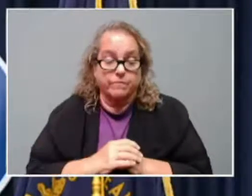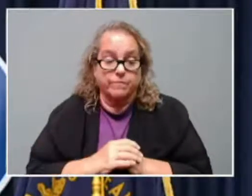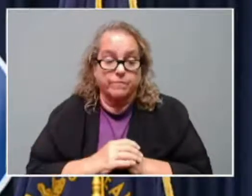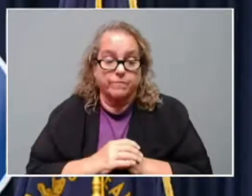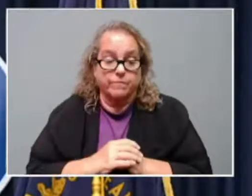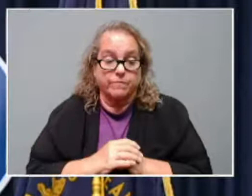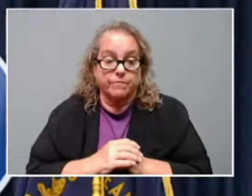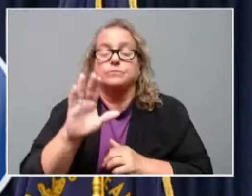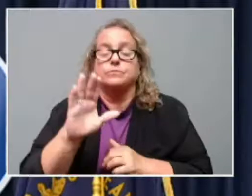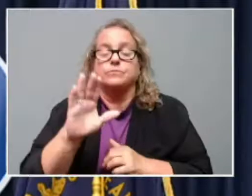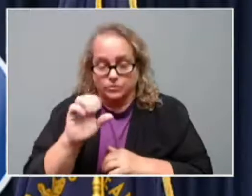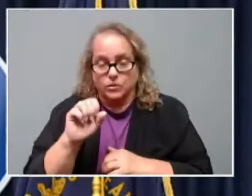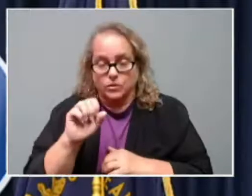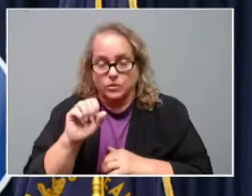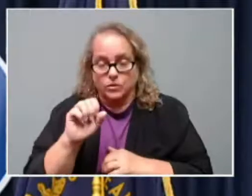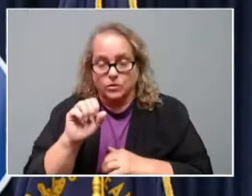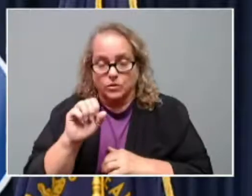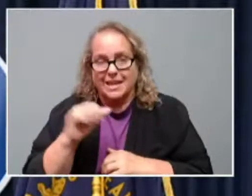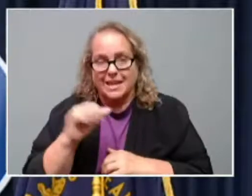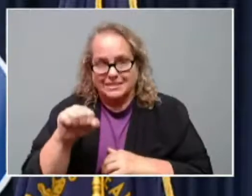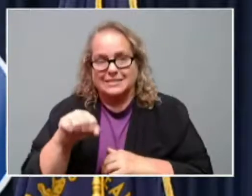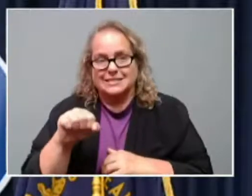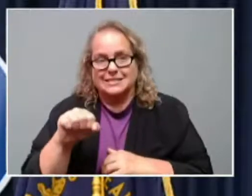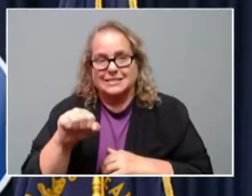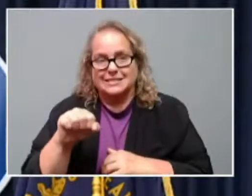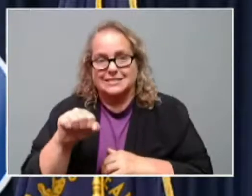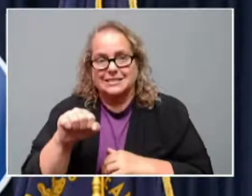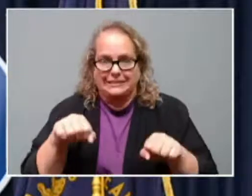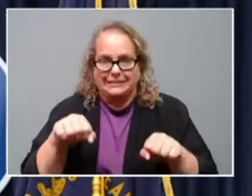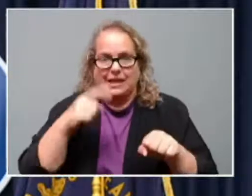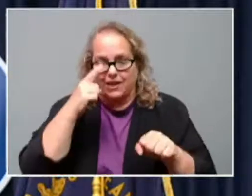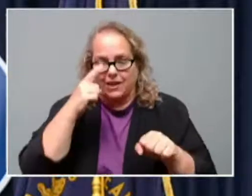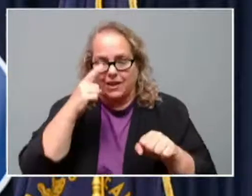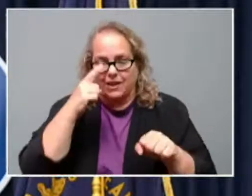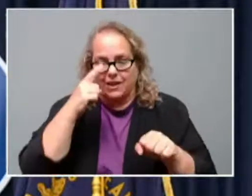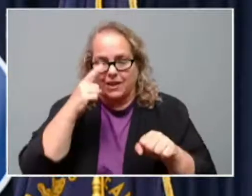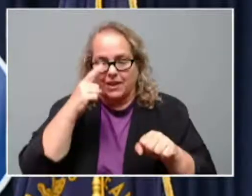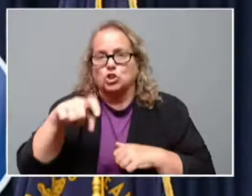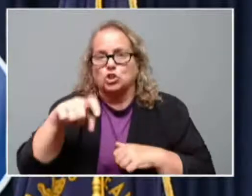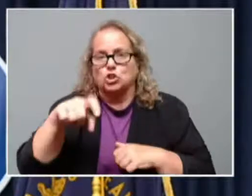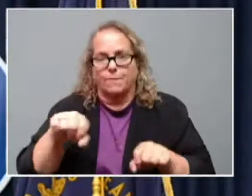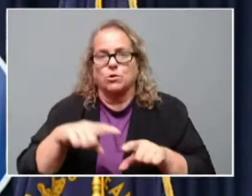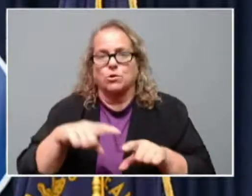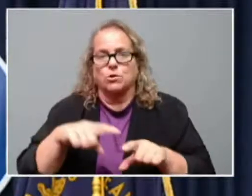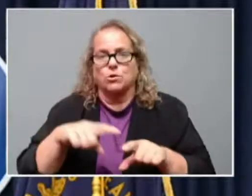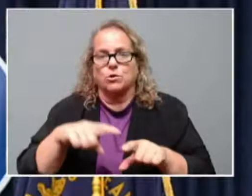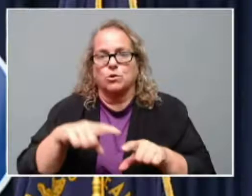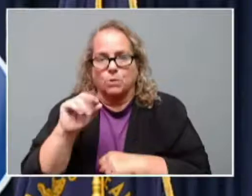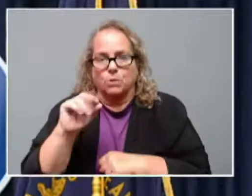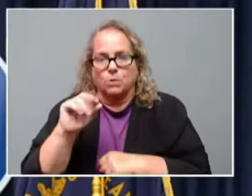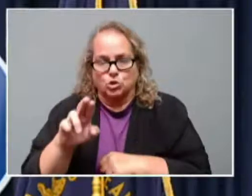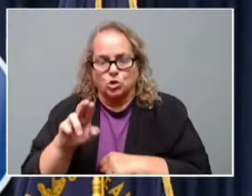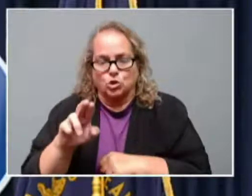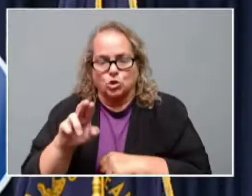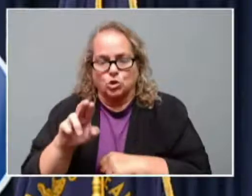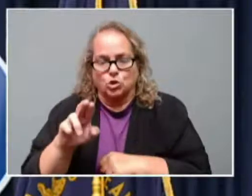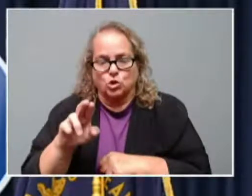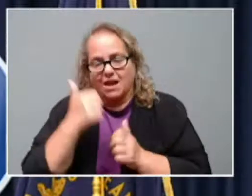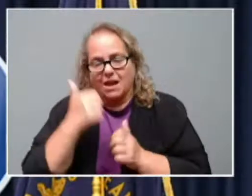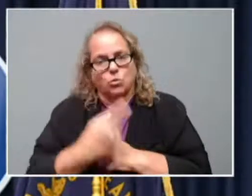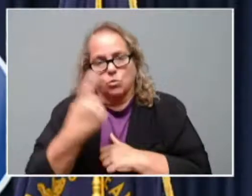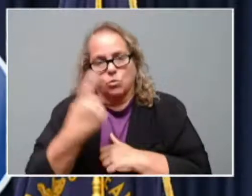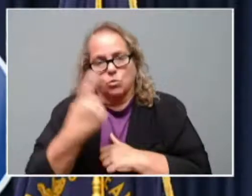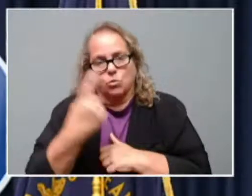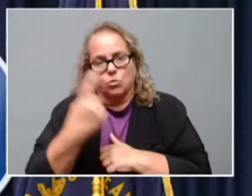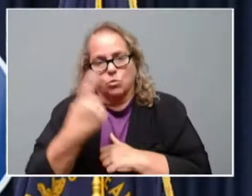So I would like, yes. I think everybody should be able to get a booster. I think everybody should be able to get a booster 6 months